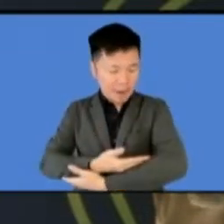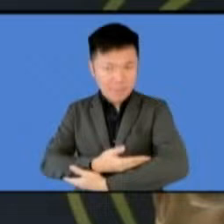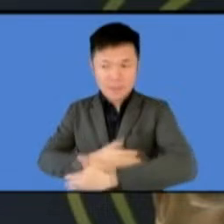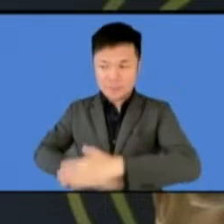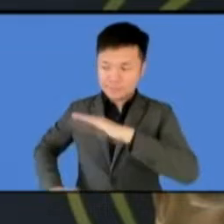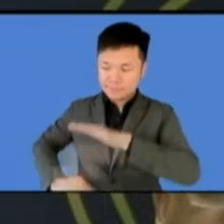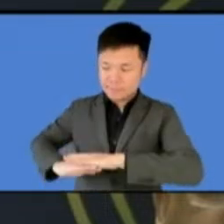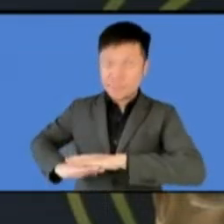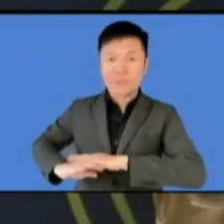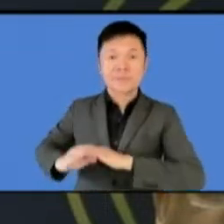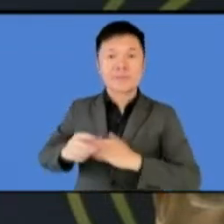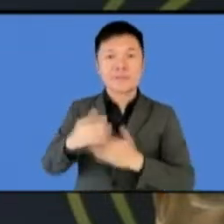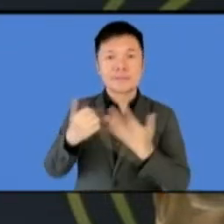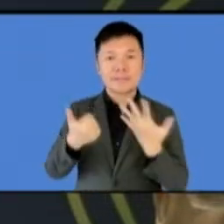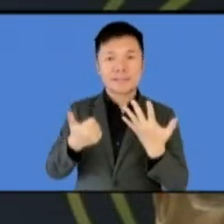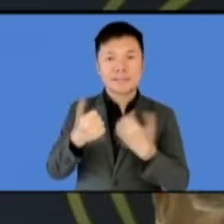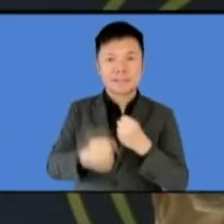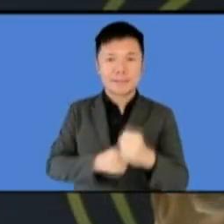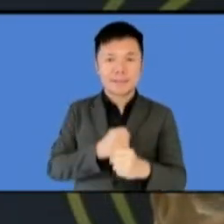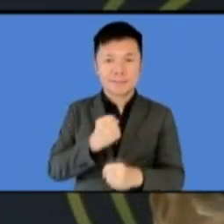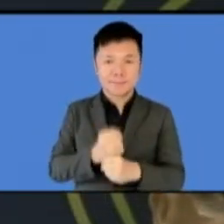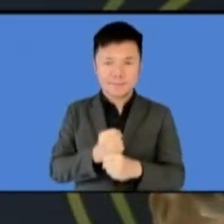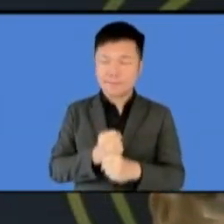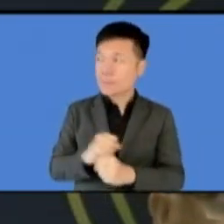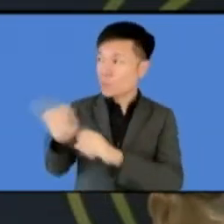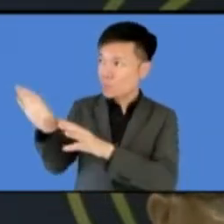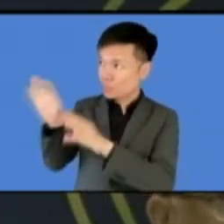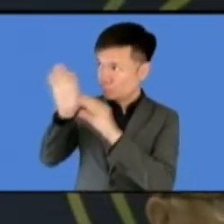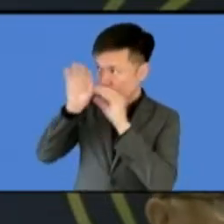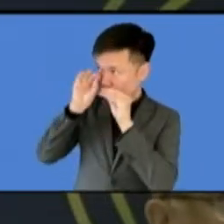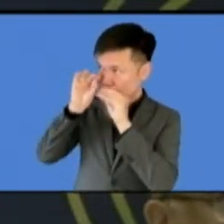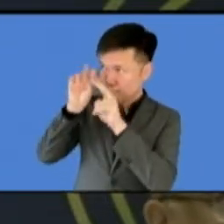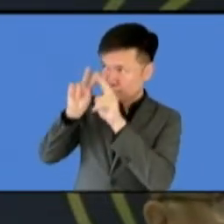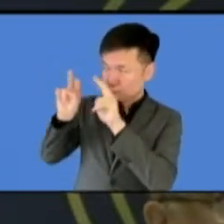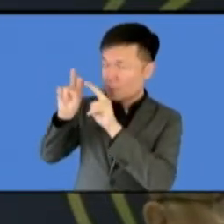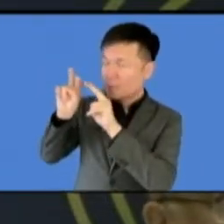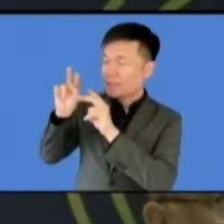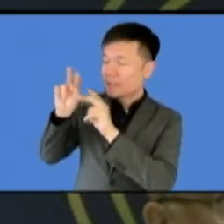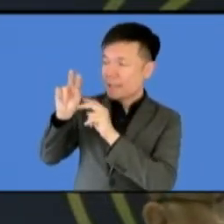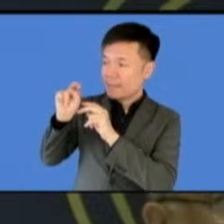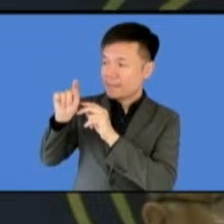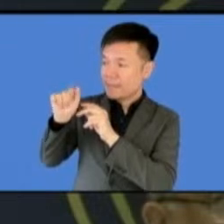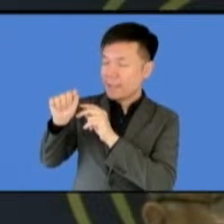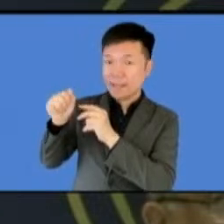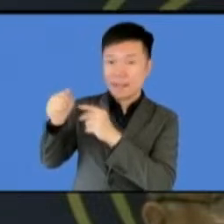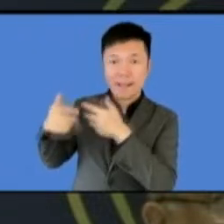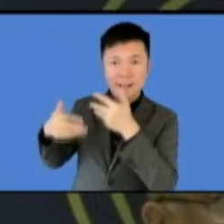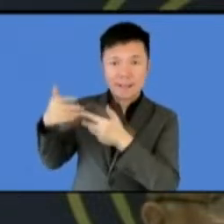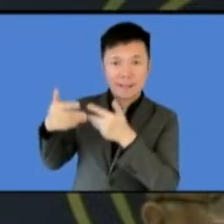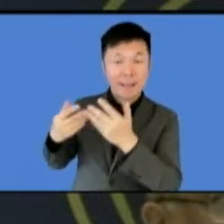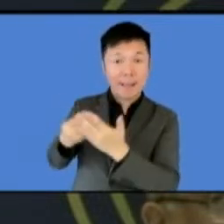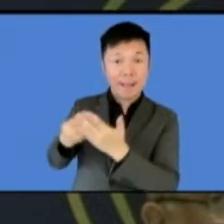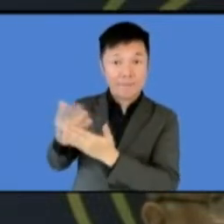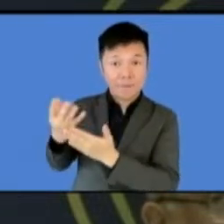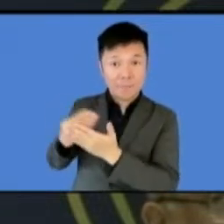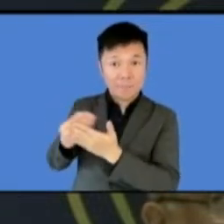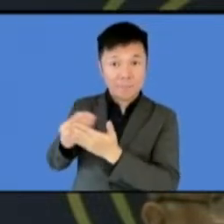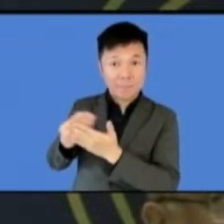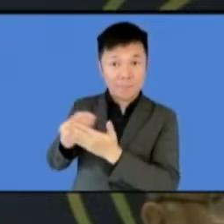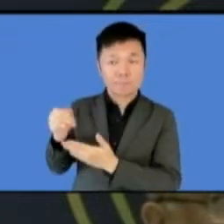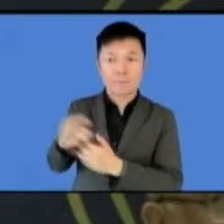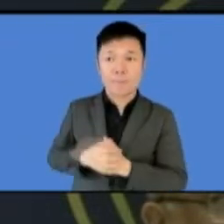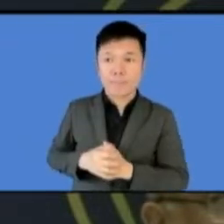NTA data to show that the government supports